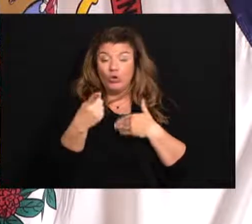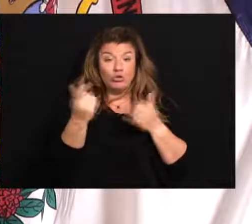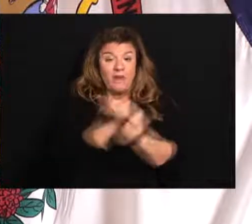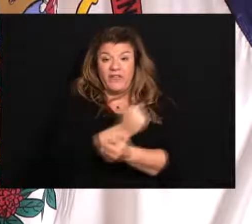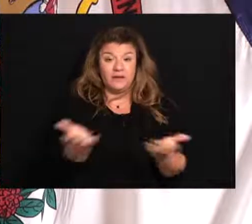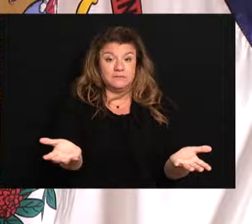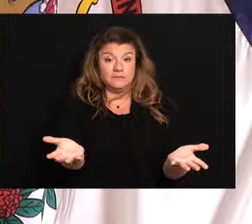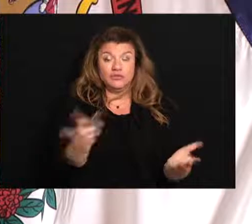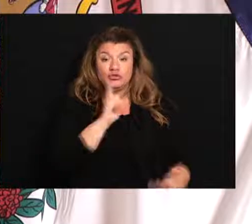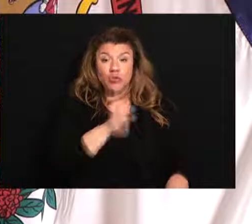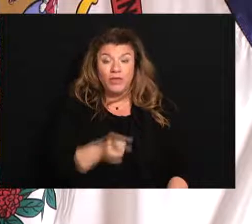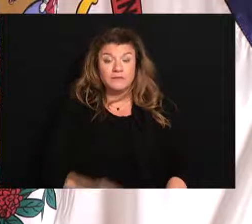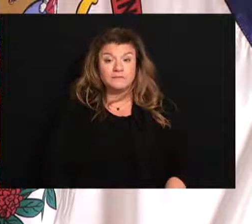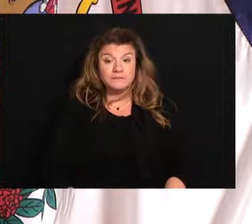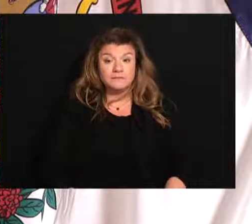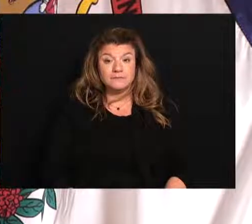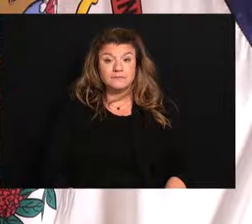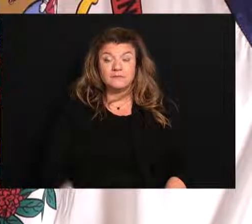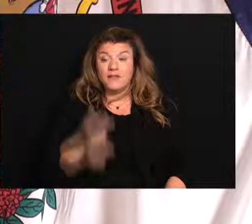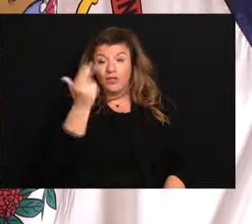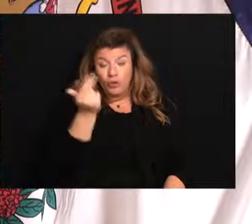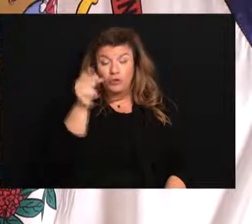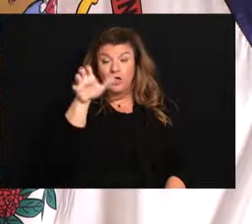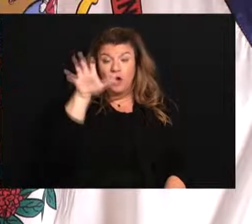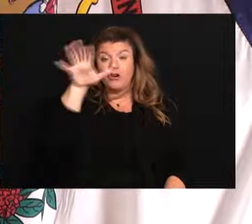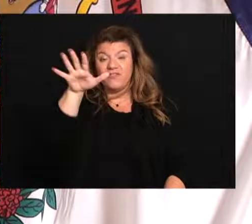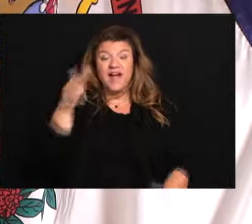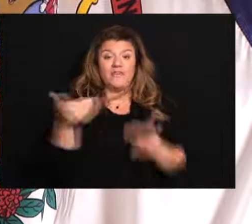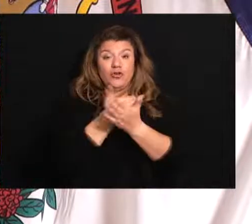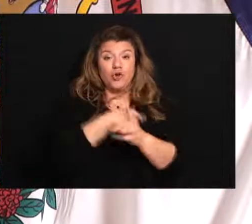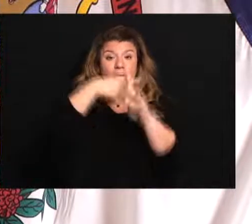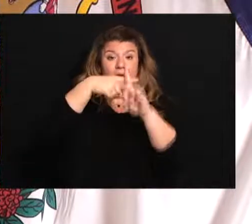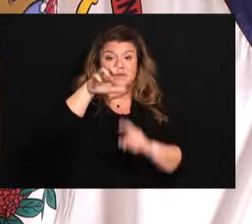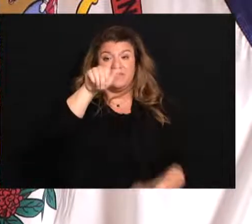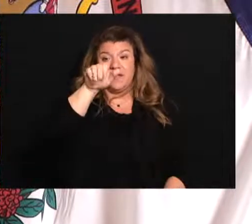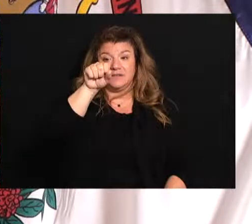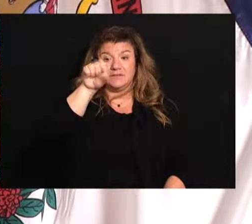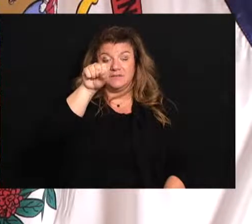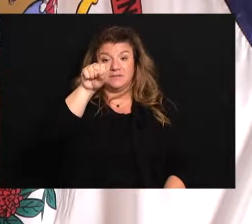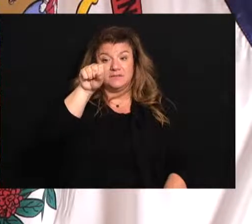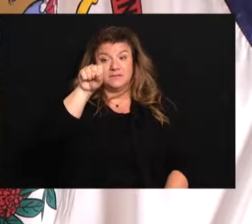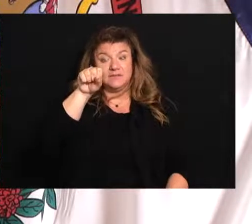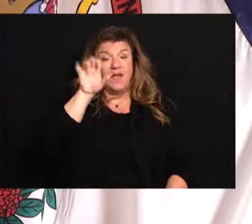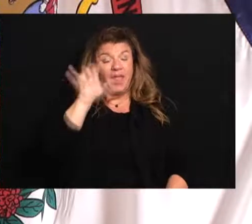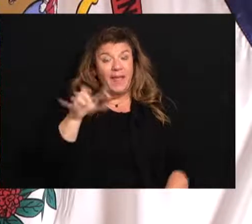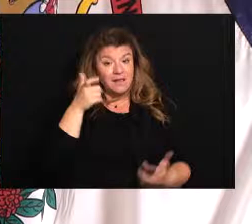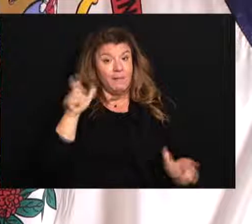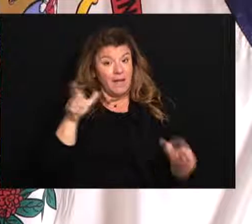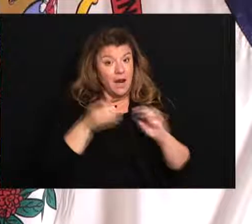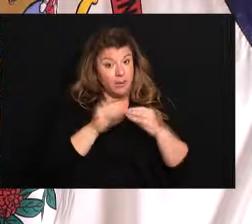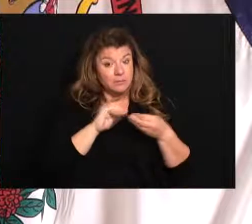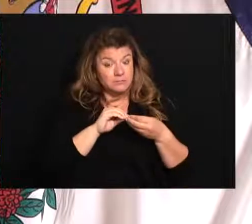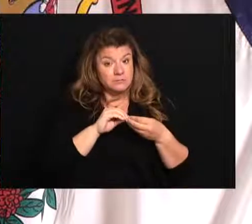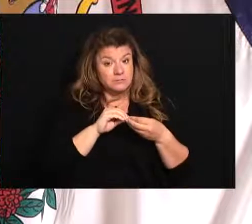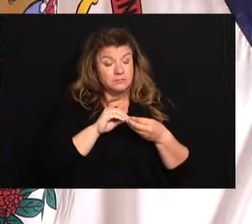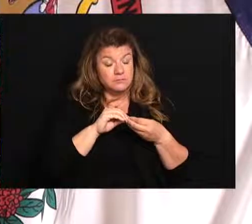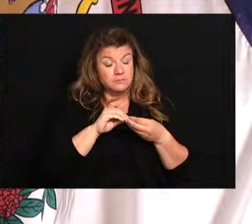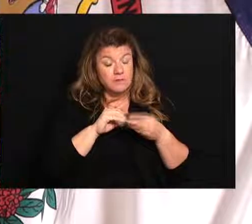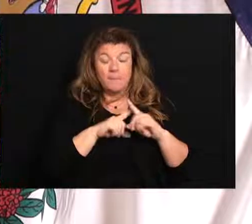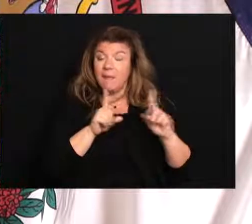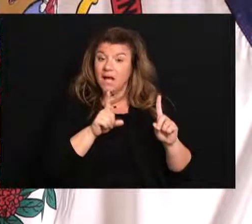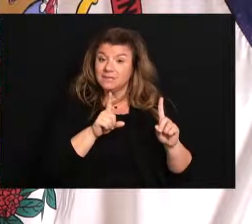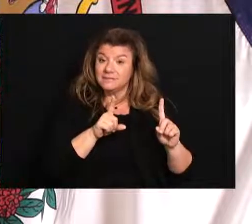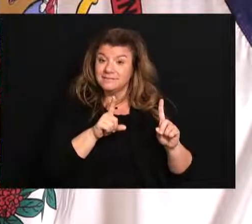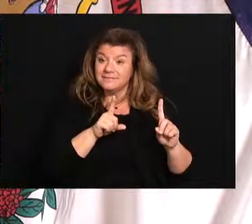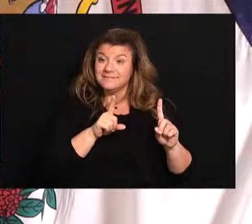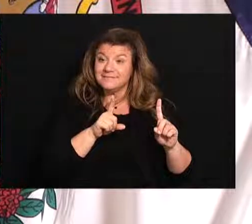is 1,305 new positive cases is a significantly bigger number. But